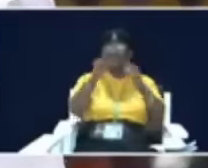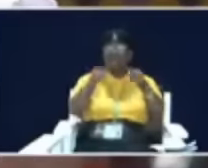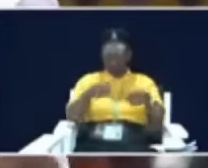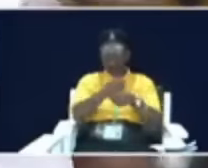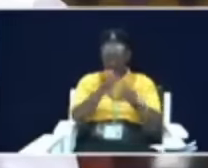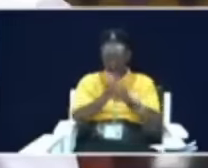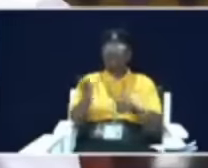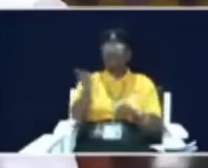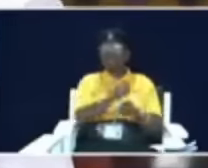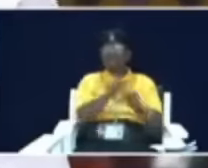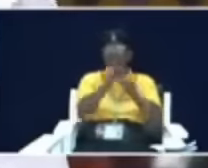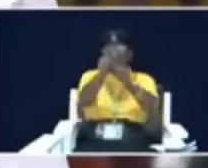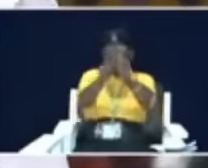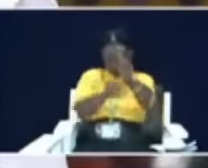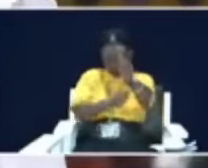to go back